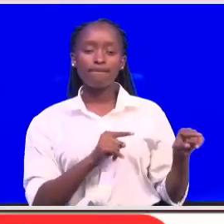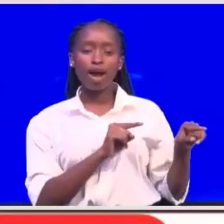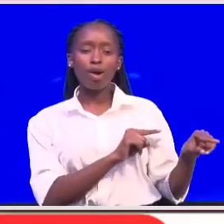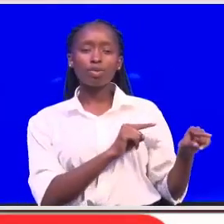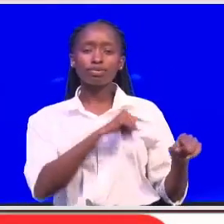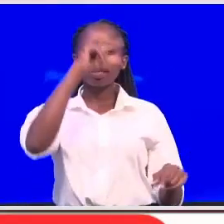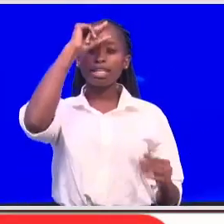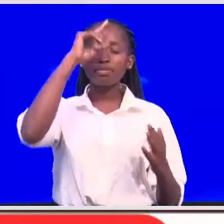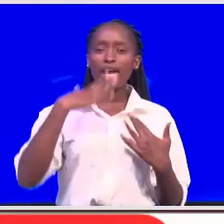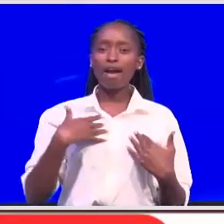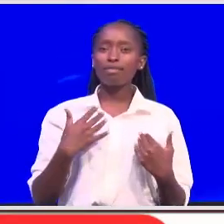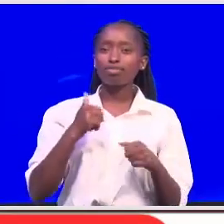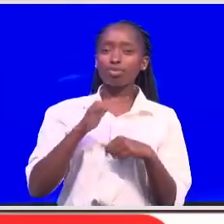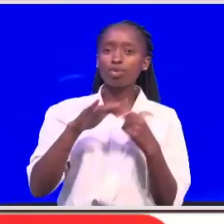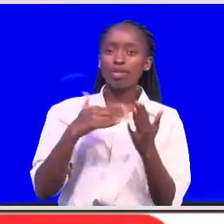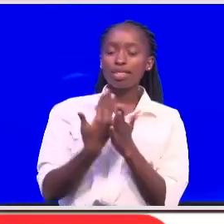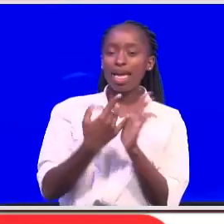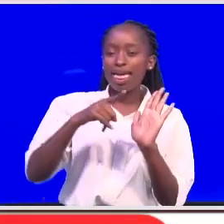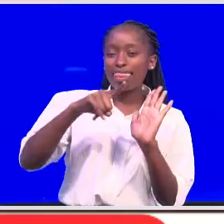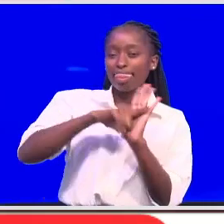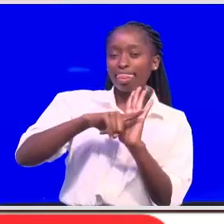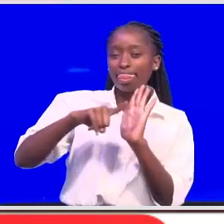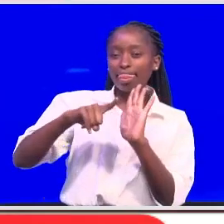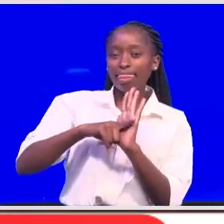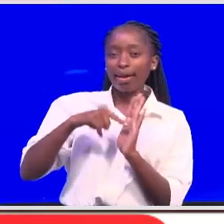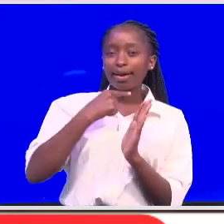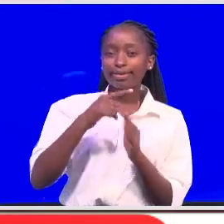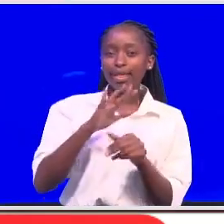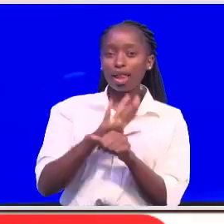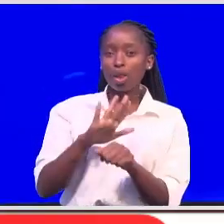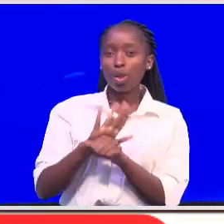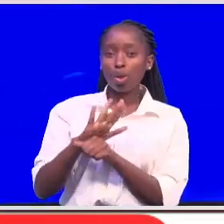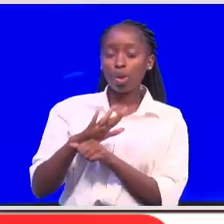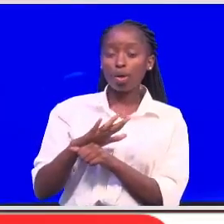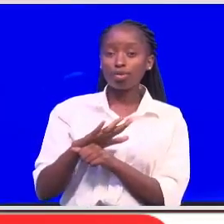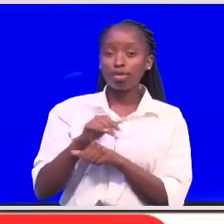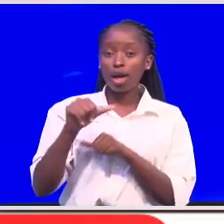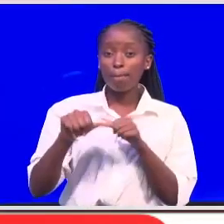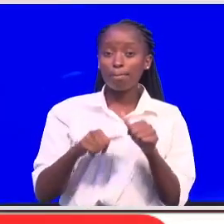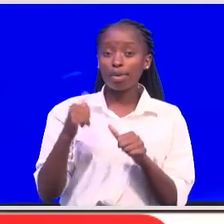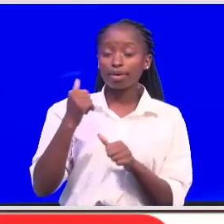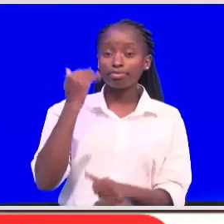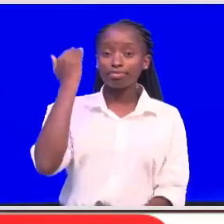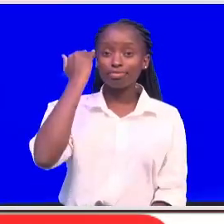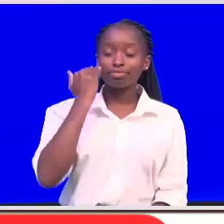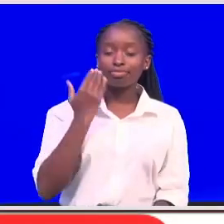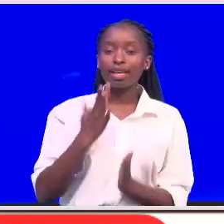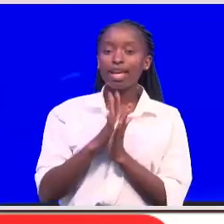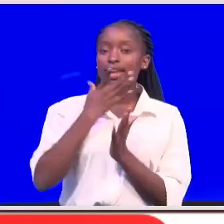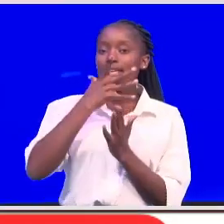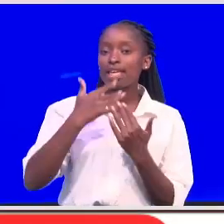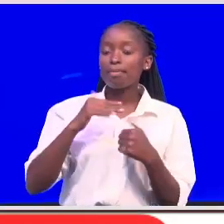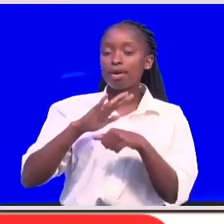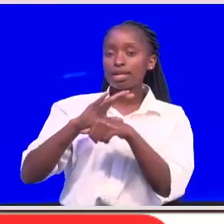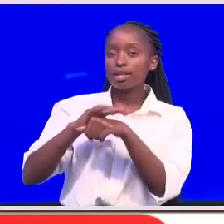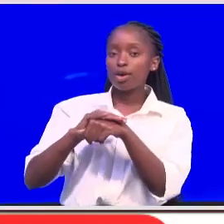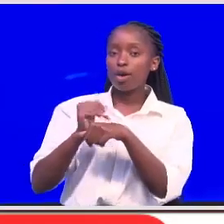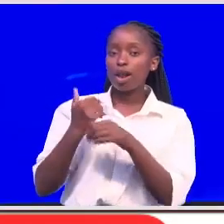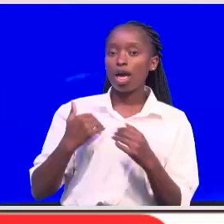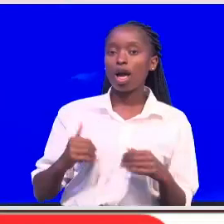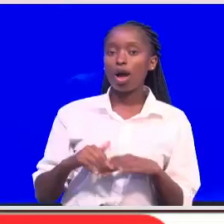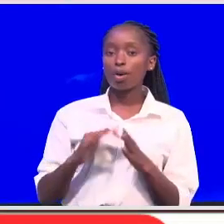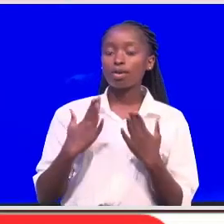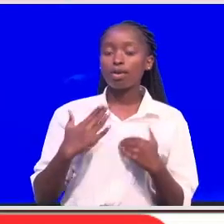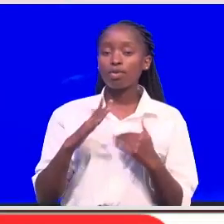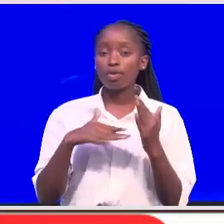of smearing the judiciary negatively. The senator, come human rights defender, has called out the head of state on his allegations